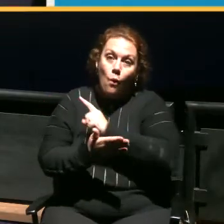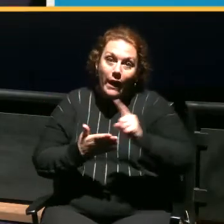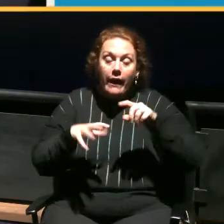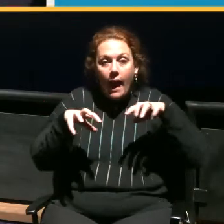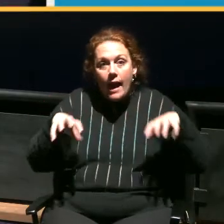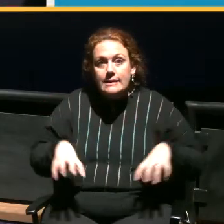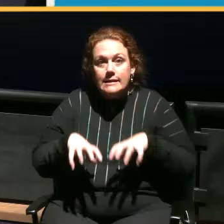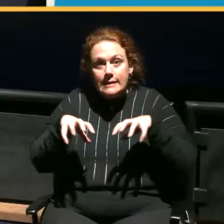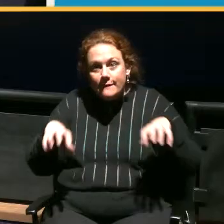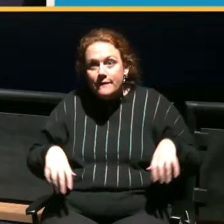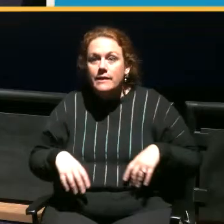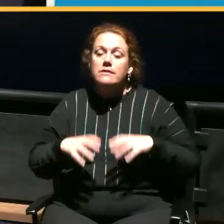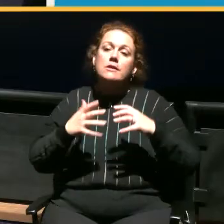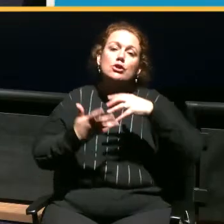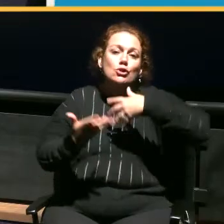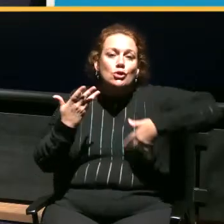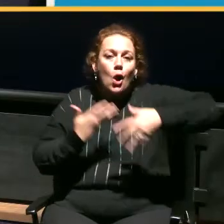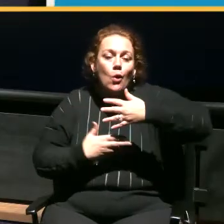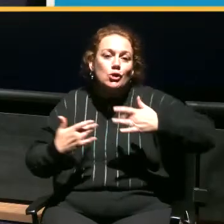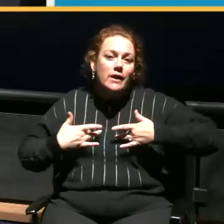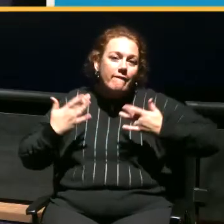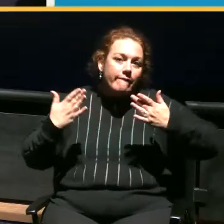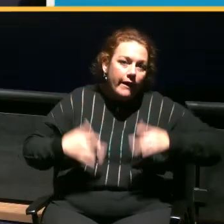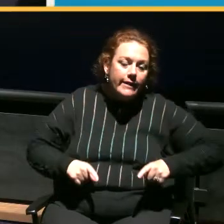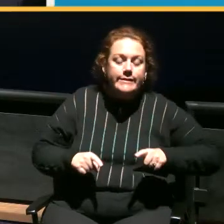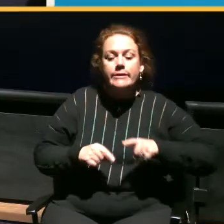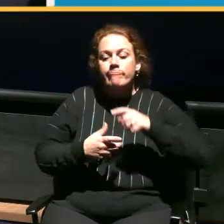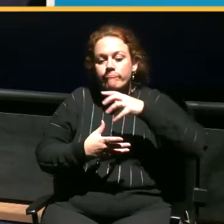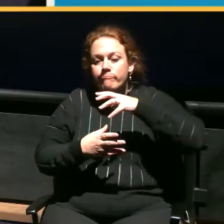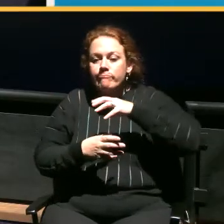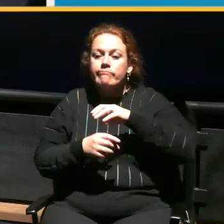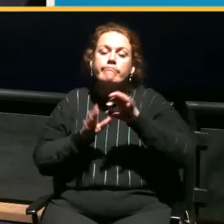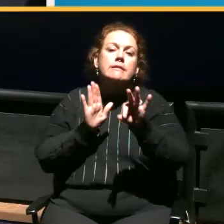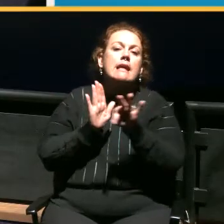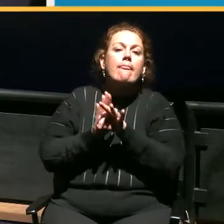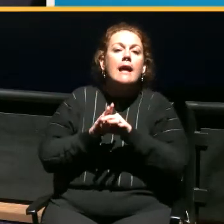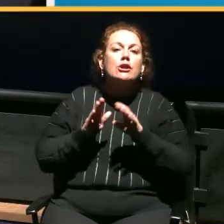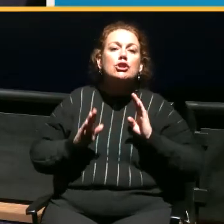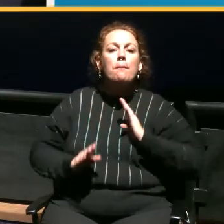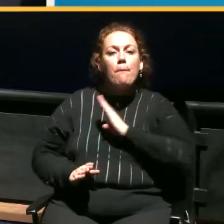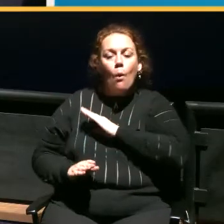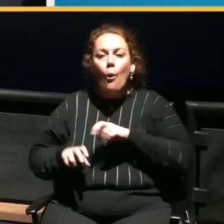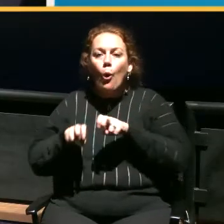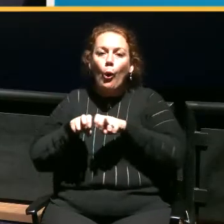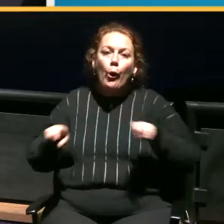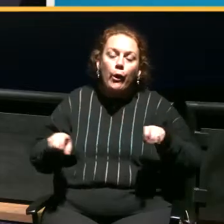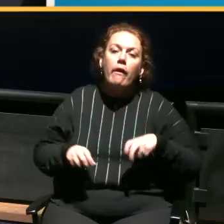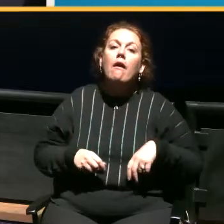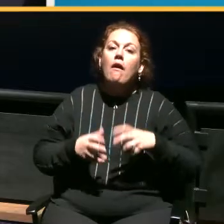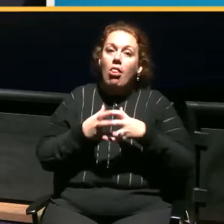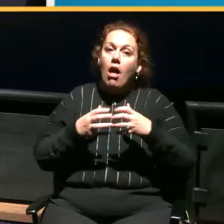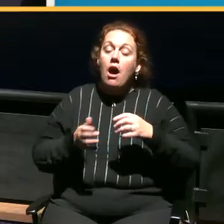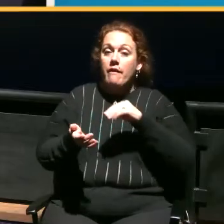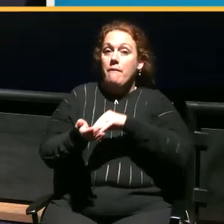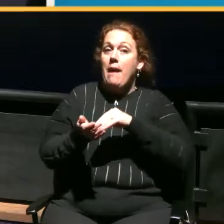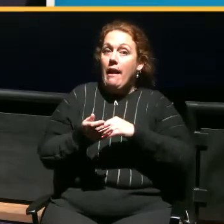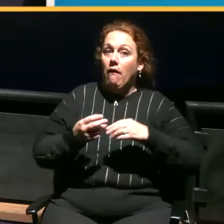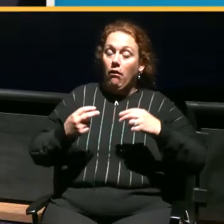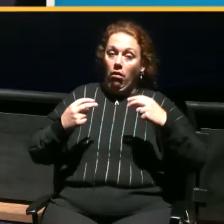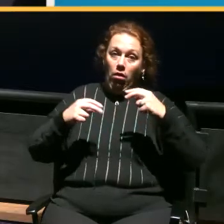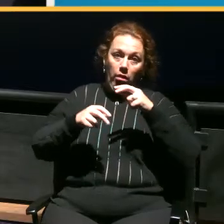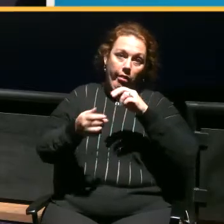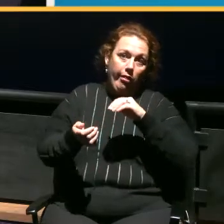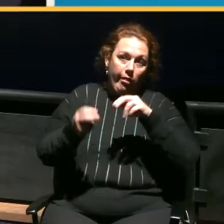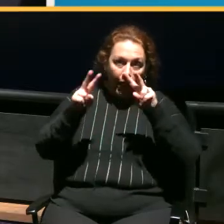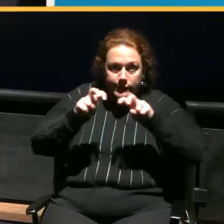lot of there's a social events as well are included, and the selection board interview, lots of medical exams. They get to know you very well during this